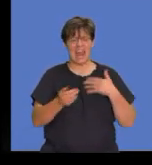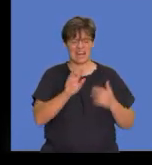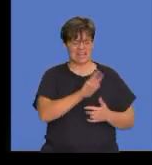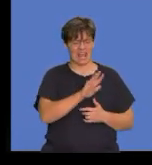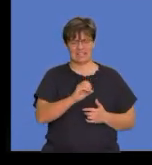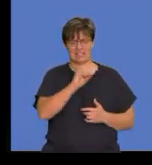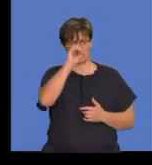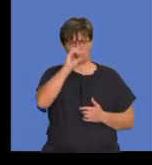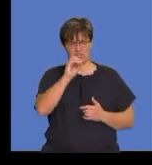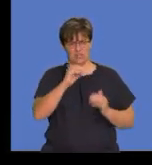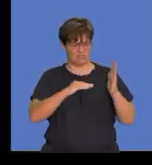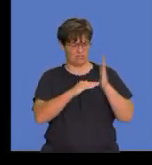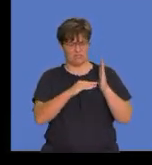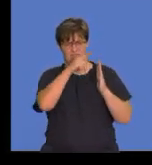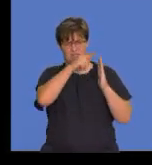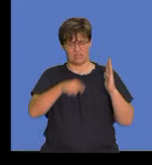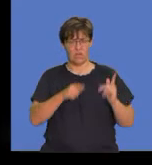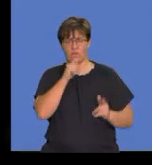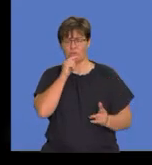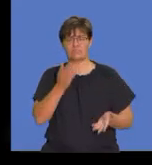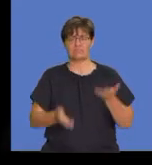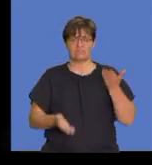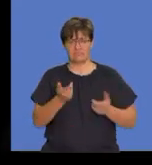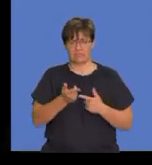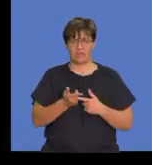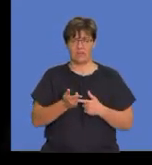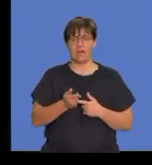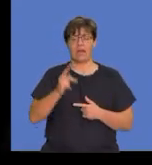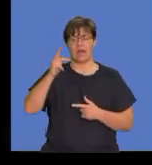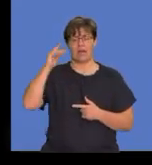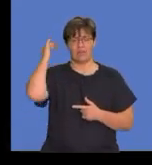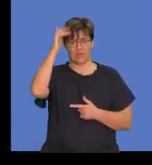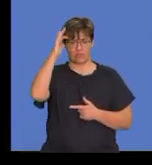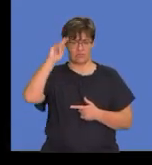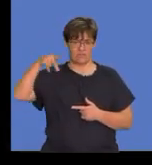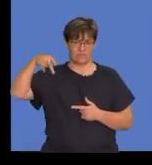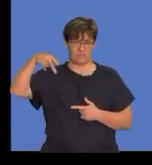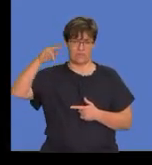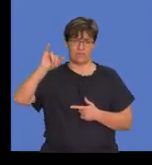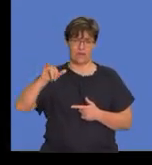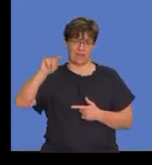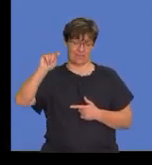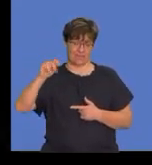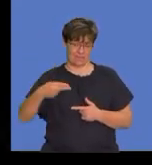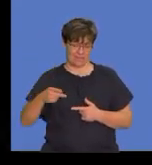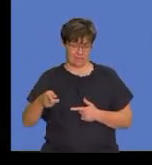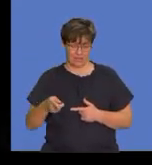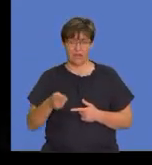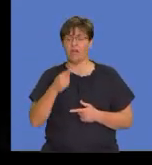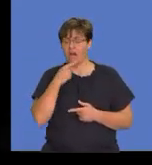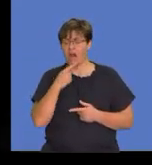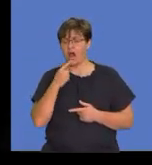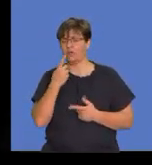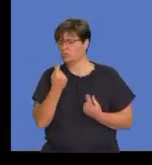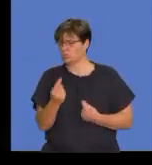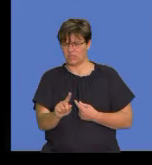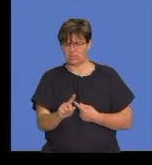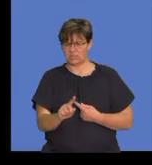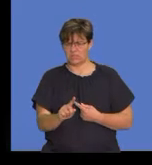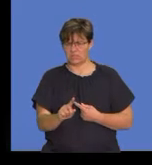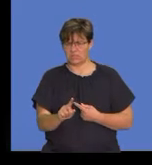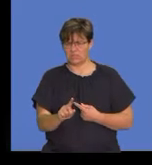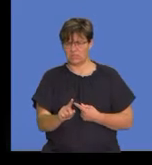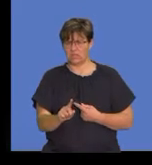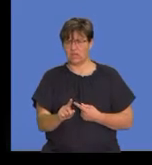for any right-angled triangle, you use the equation from the theorem of Pythagoras to do what?